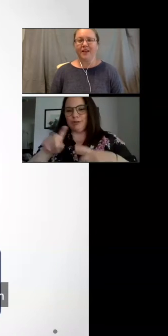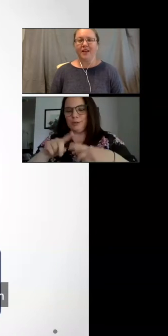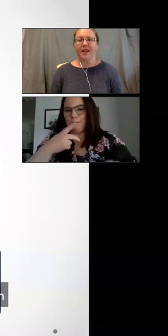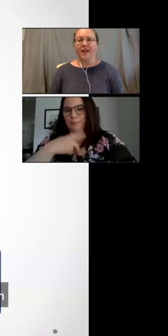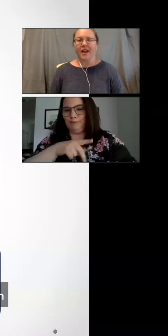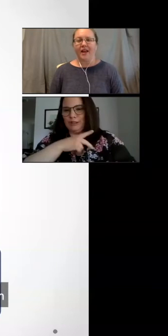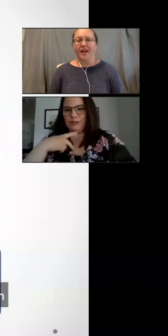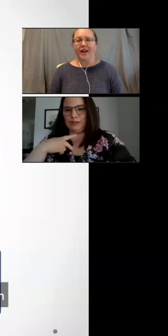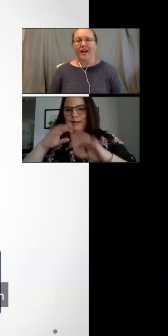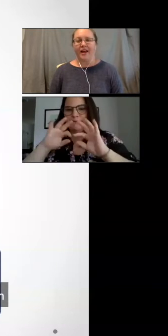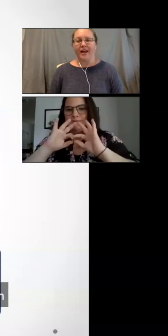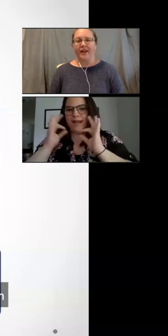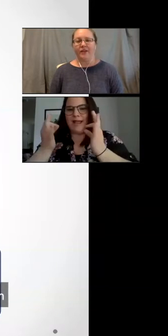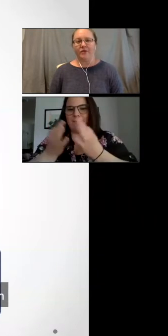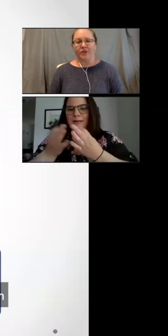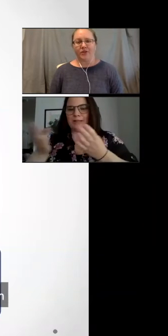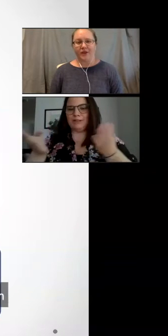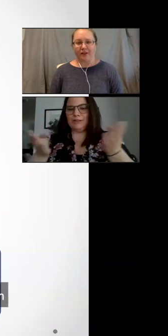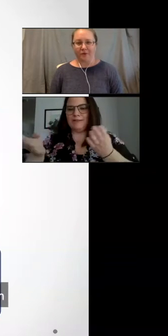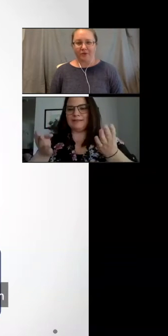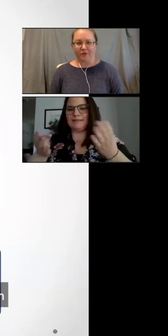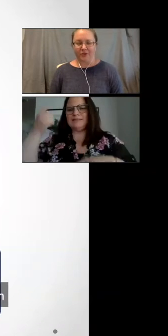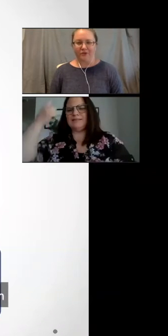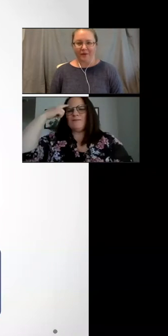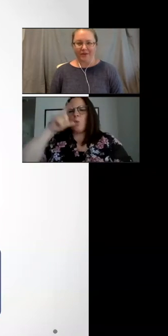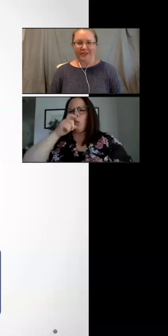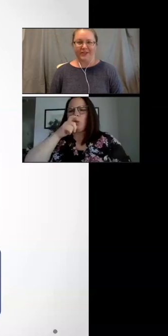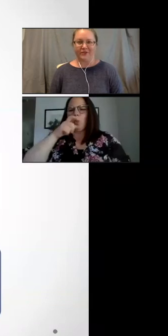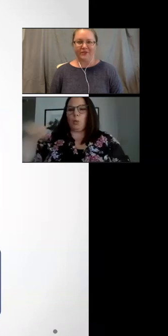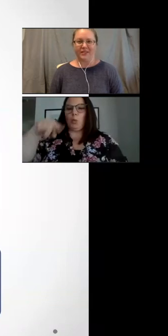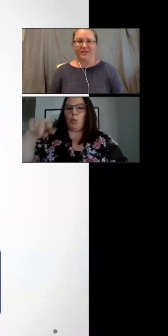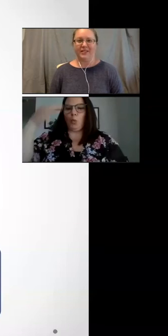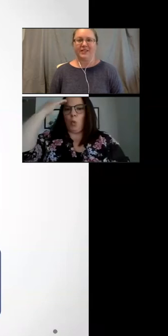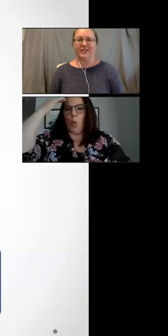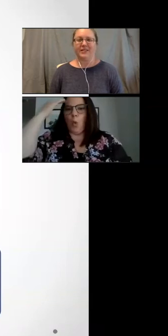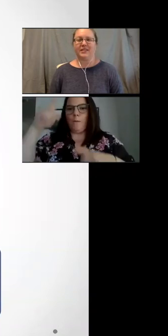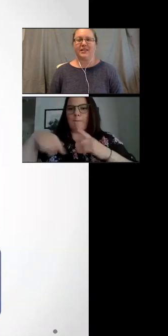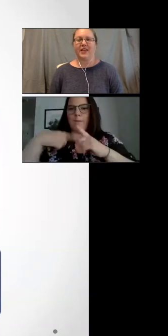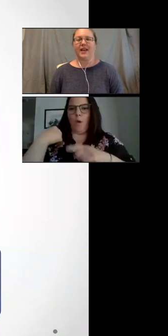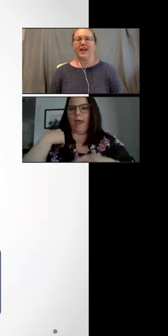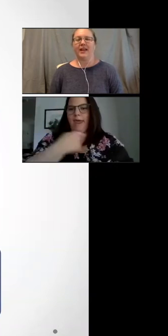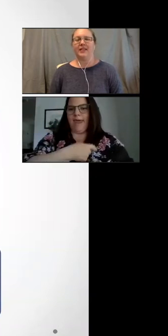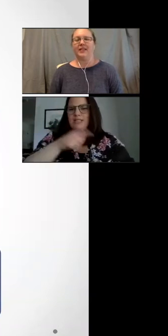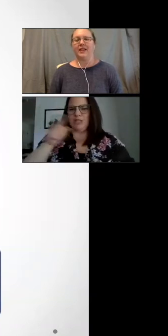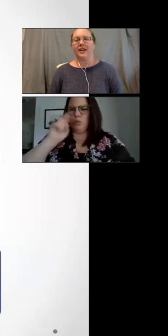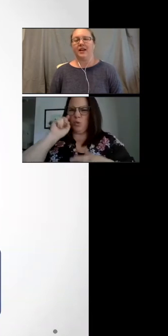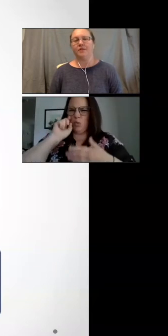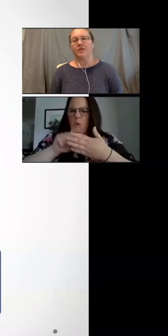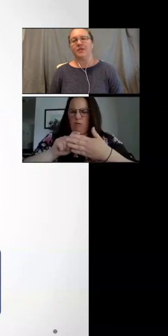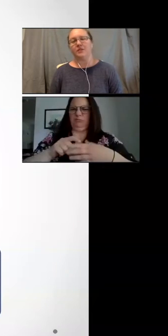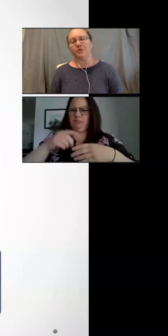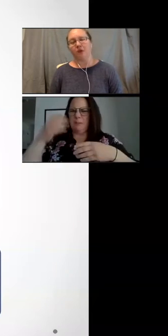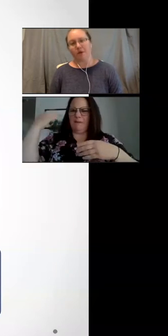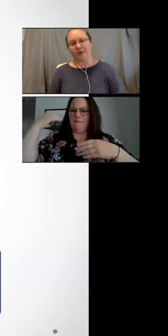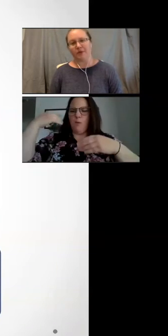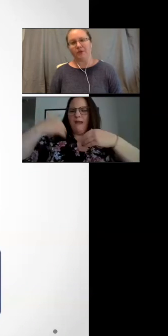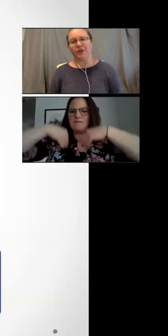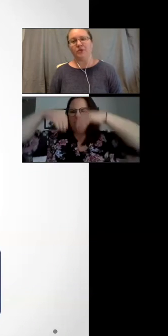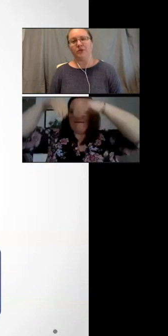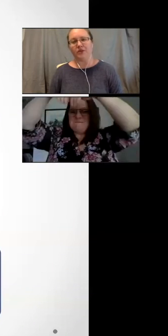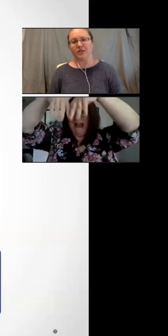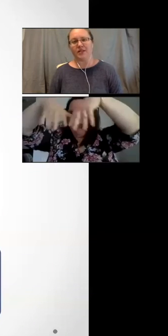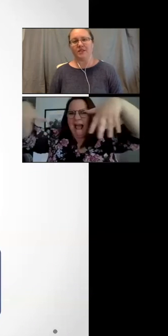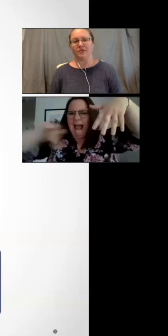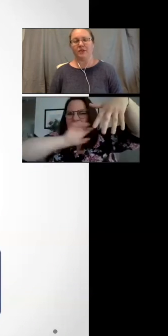And then we also have Provincial Family Services. And this is probably where